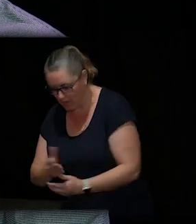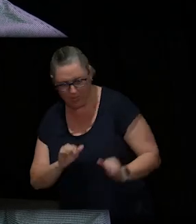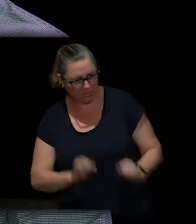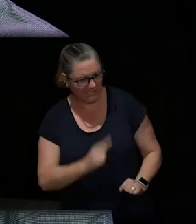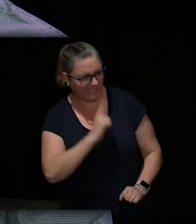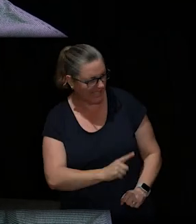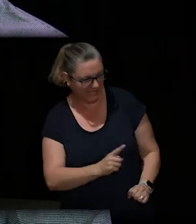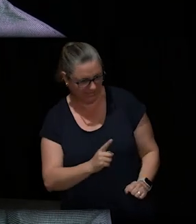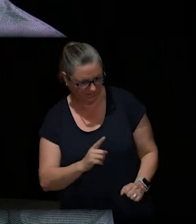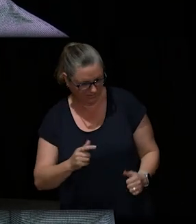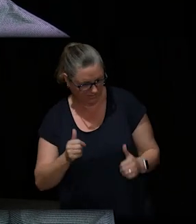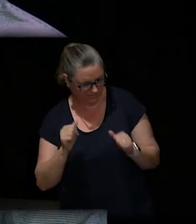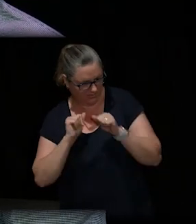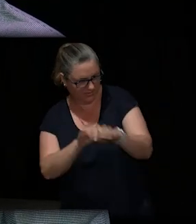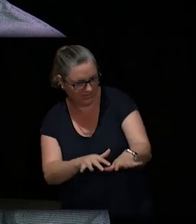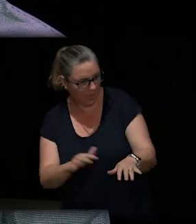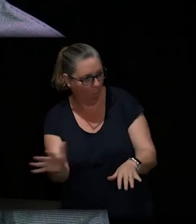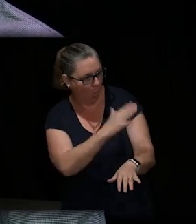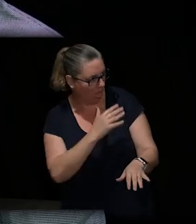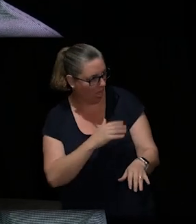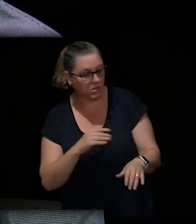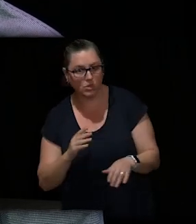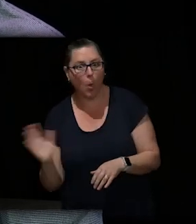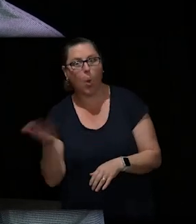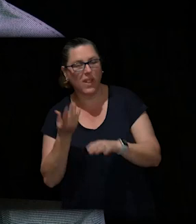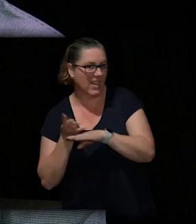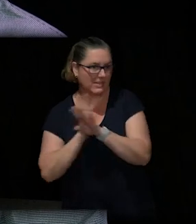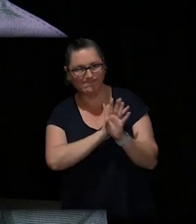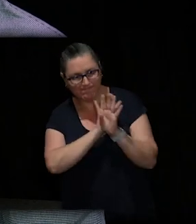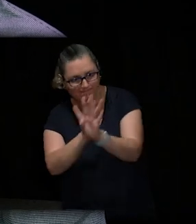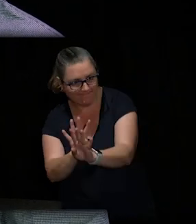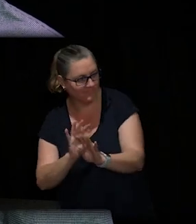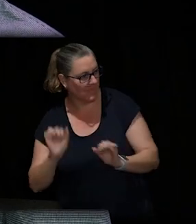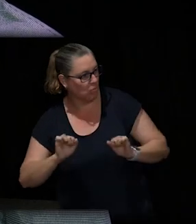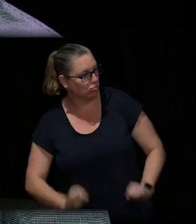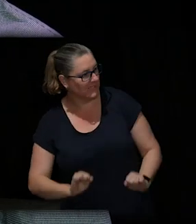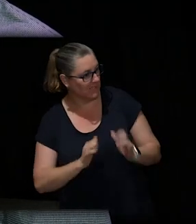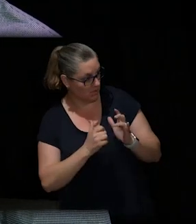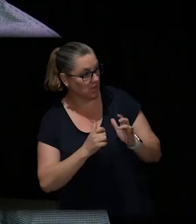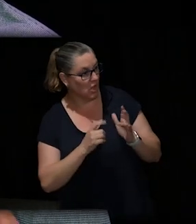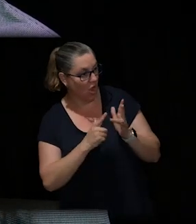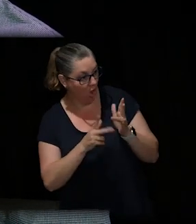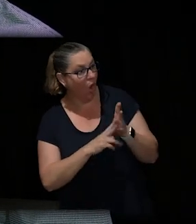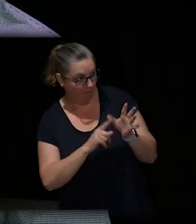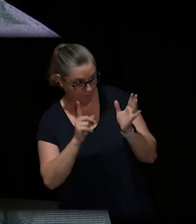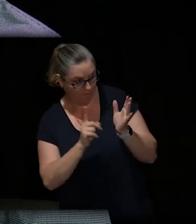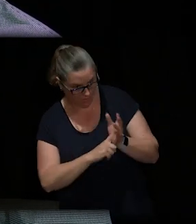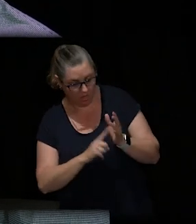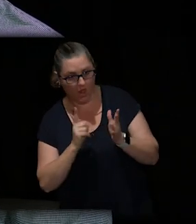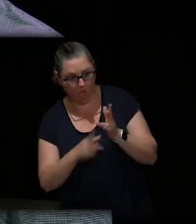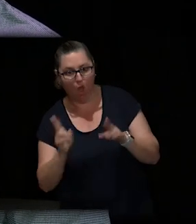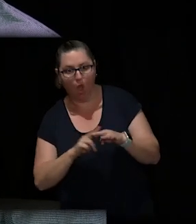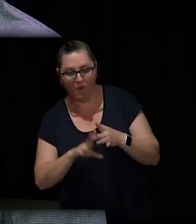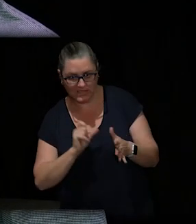everybody in." So we all got up and walked into the Oval Office the morning after the election. And I had been lucky enough I was around for a while at that